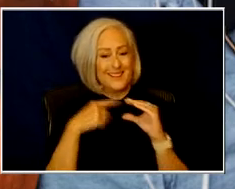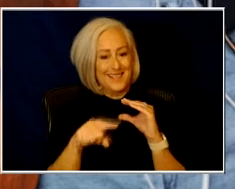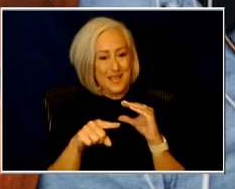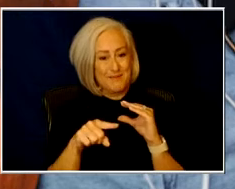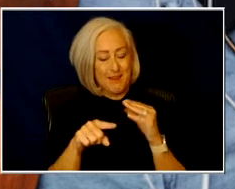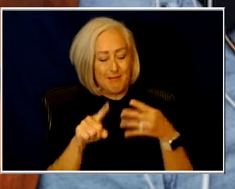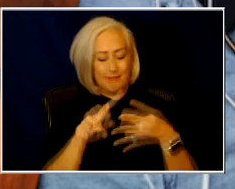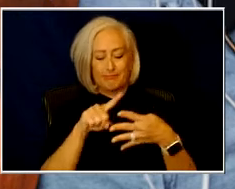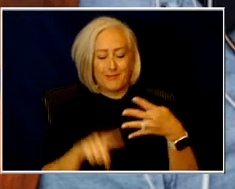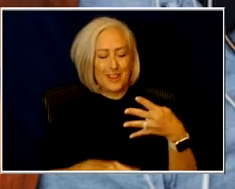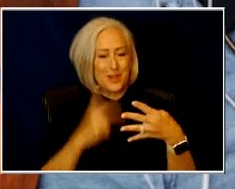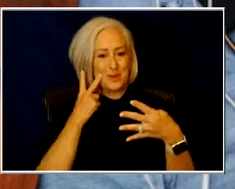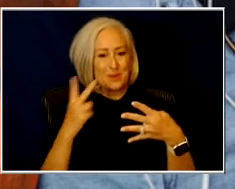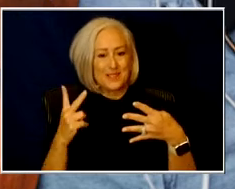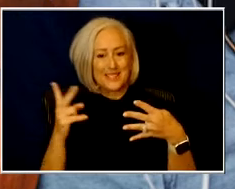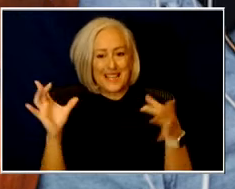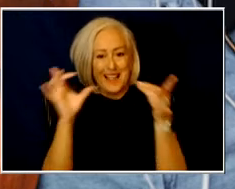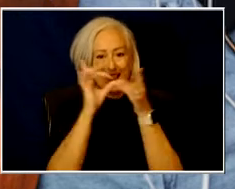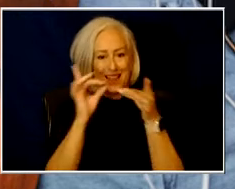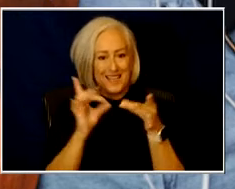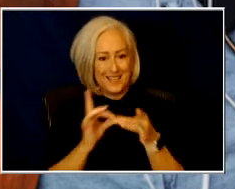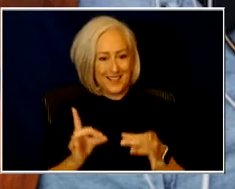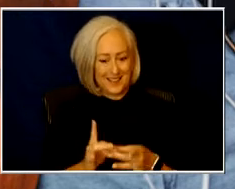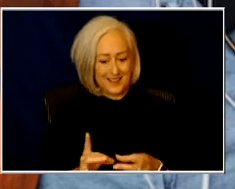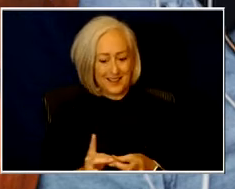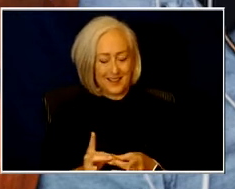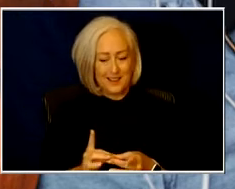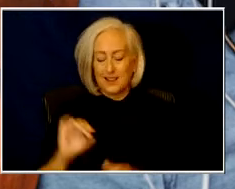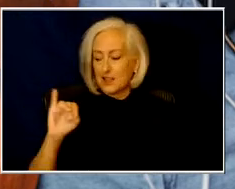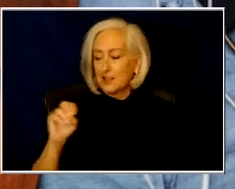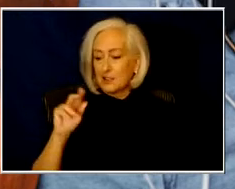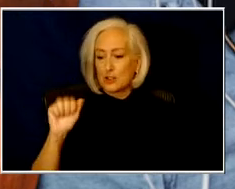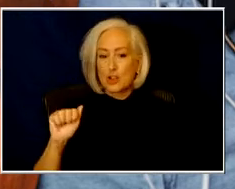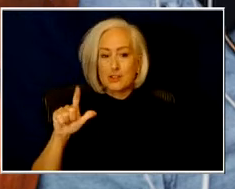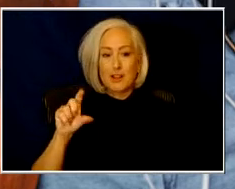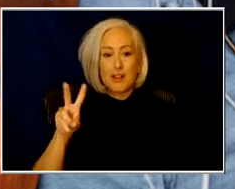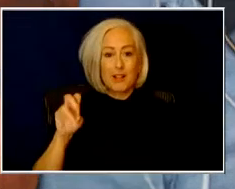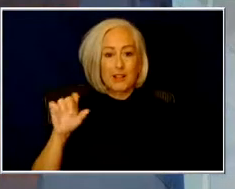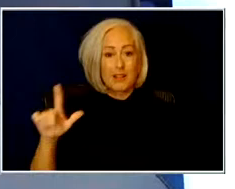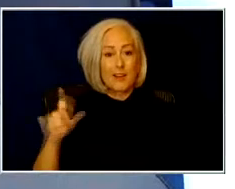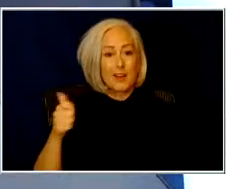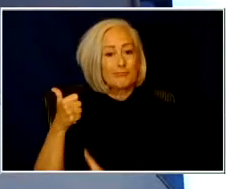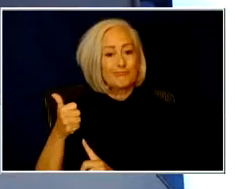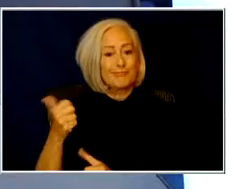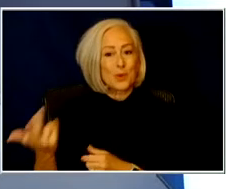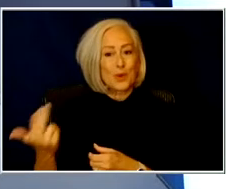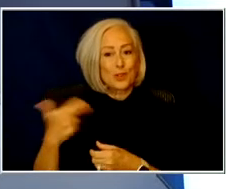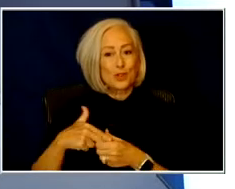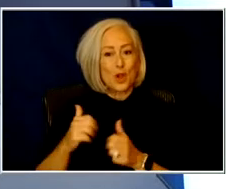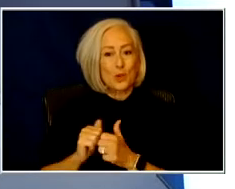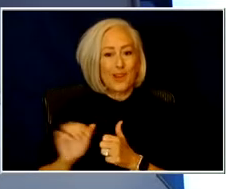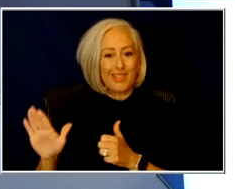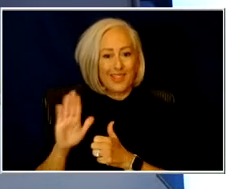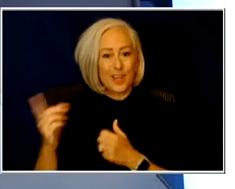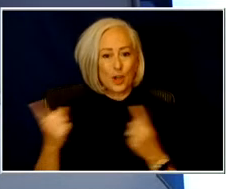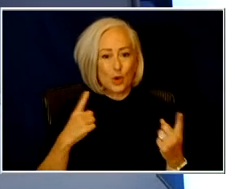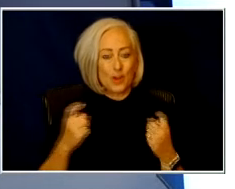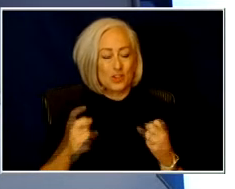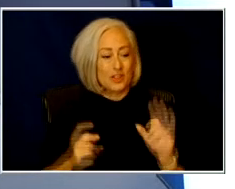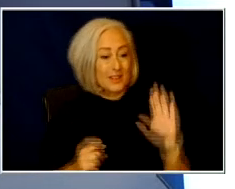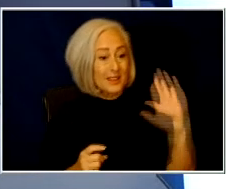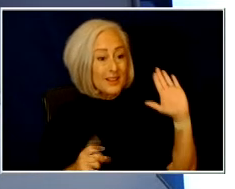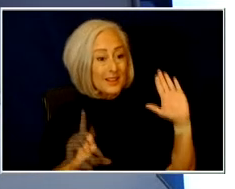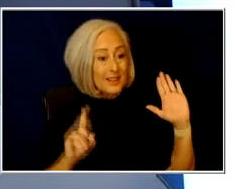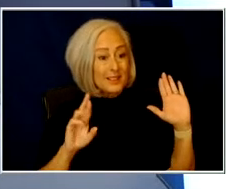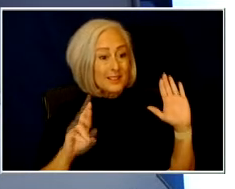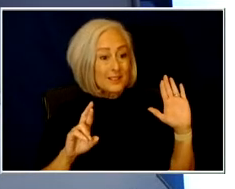right here on your screen and Jessica Lovell will join us a little later with those questions and Dr Hawkinson um we just lost Dr